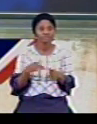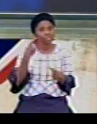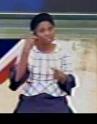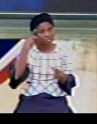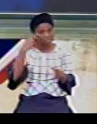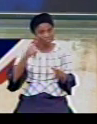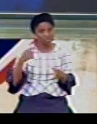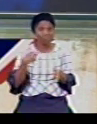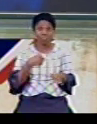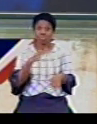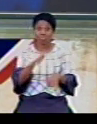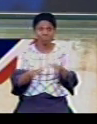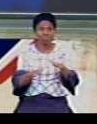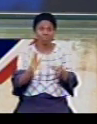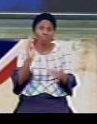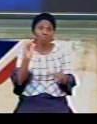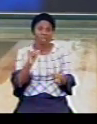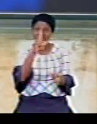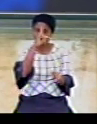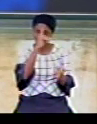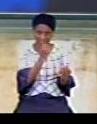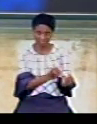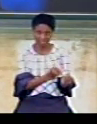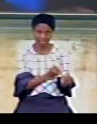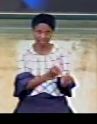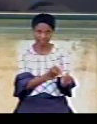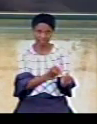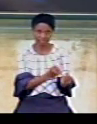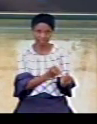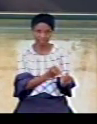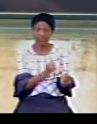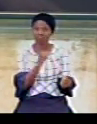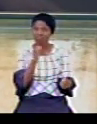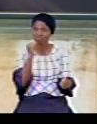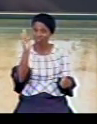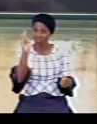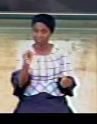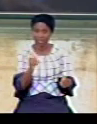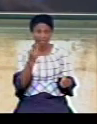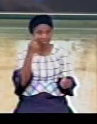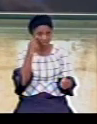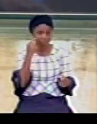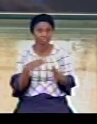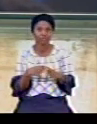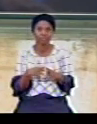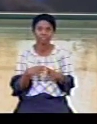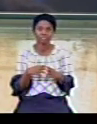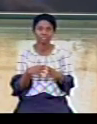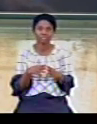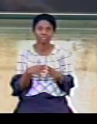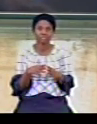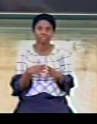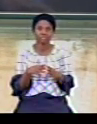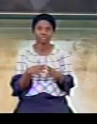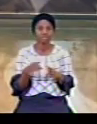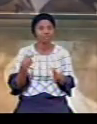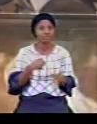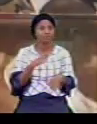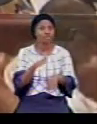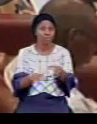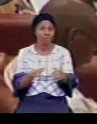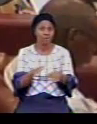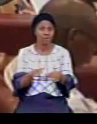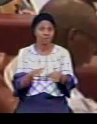we walk by faith, not by sight. We